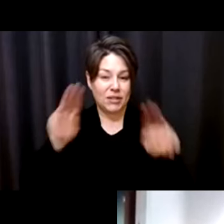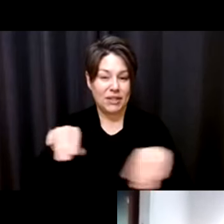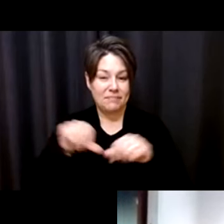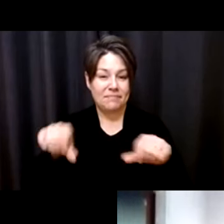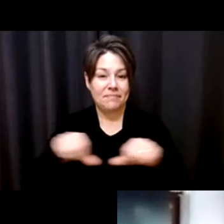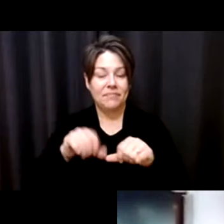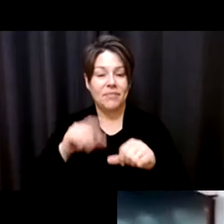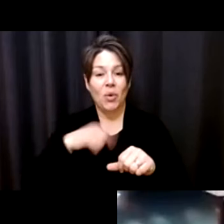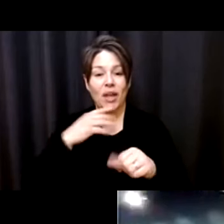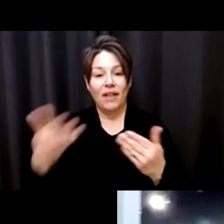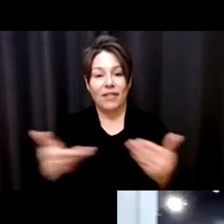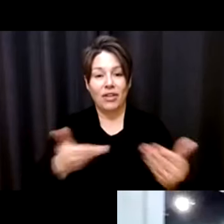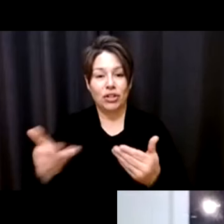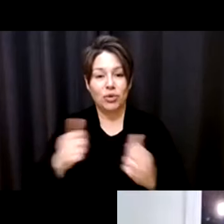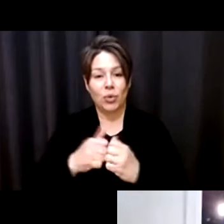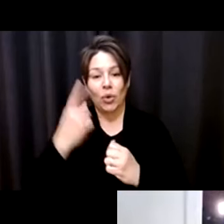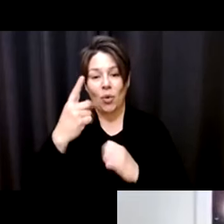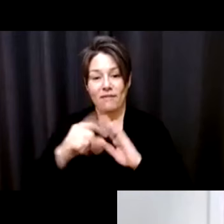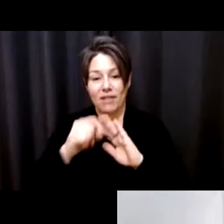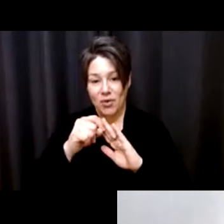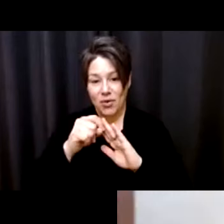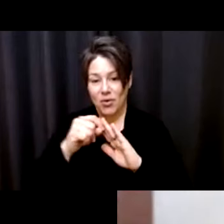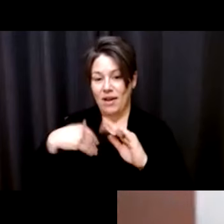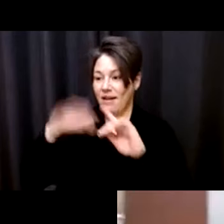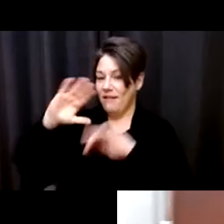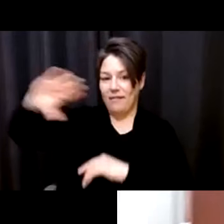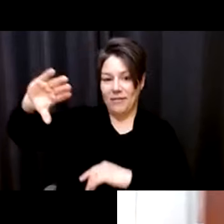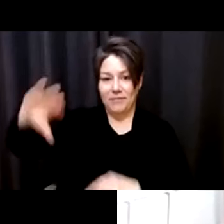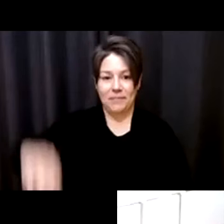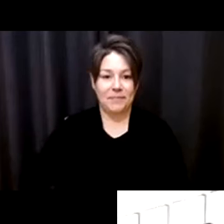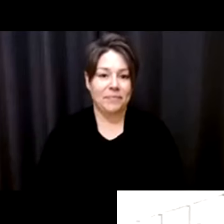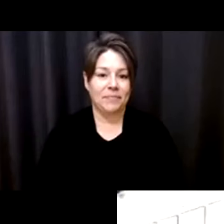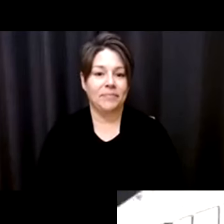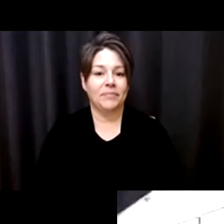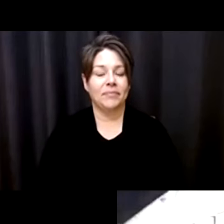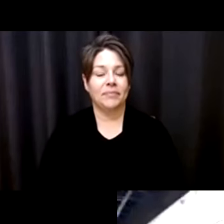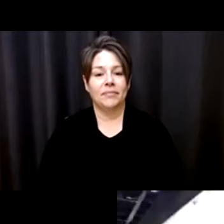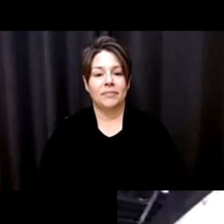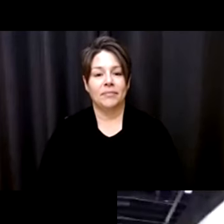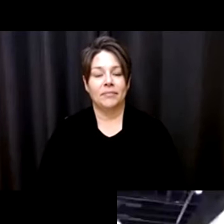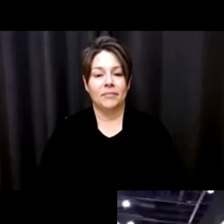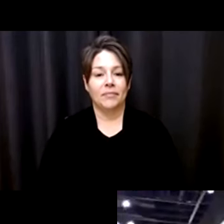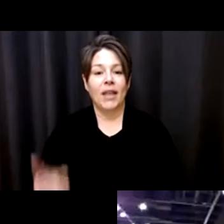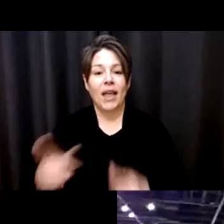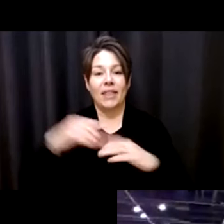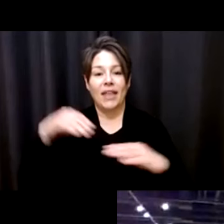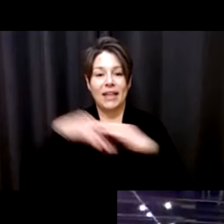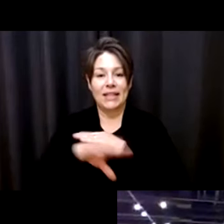our introduction with one of the videos. And then as you enter into the Dana